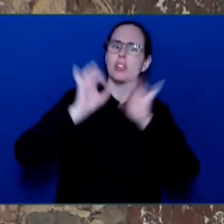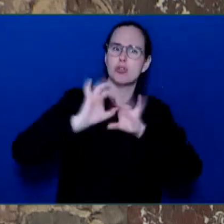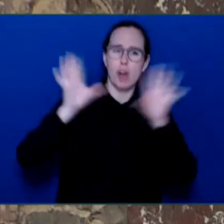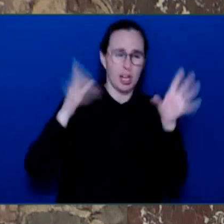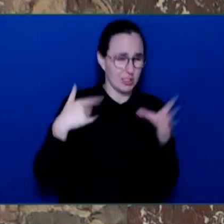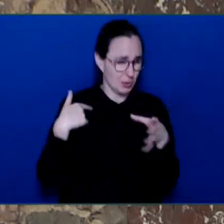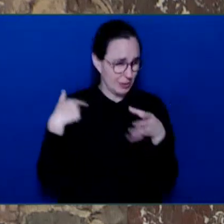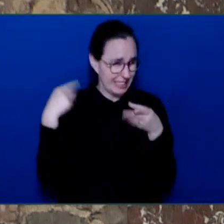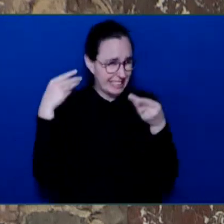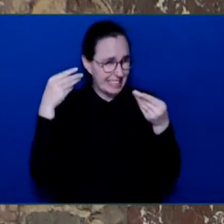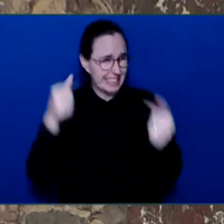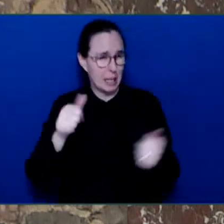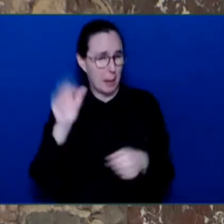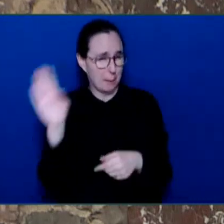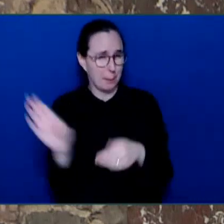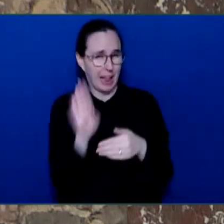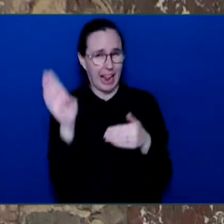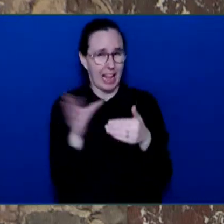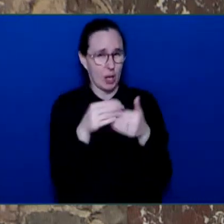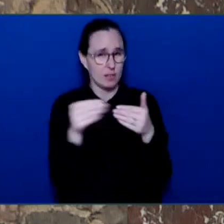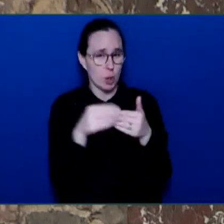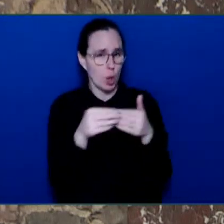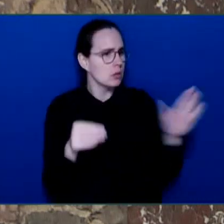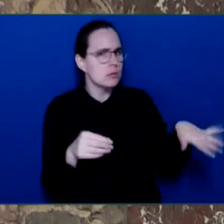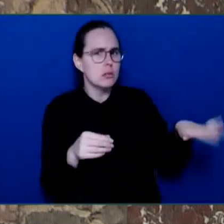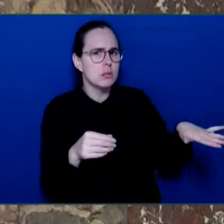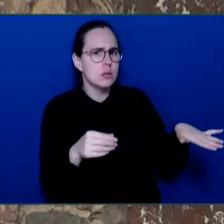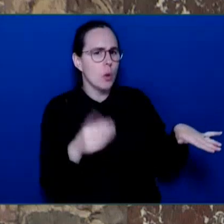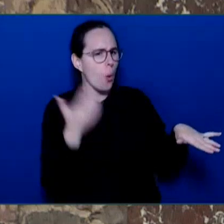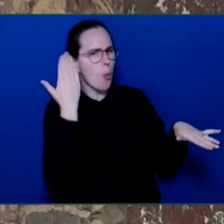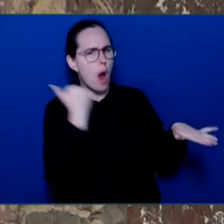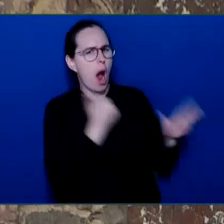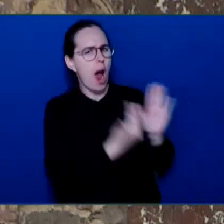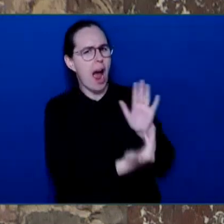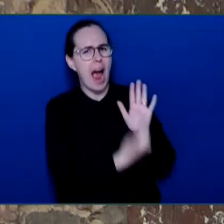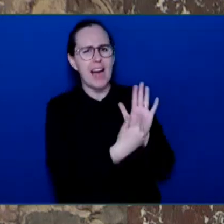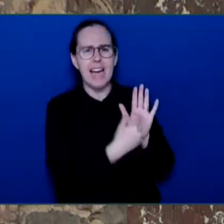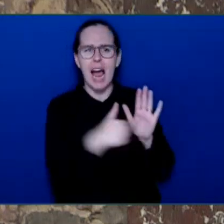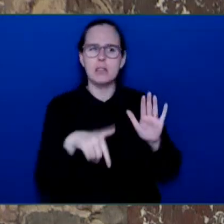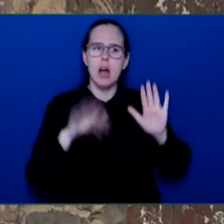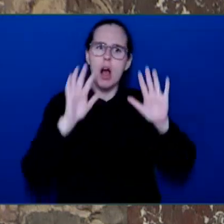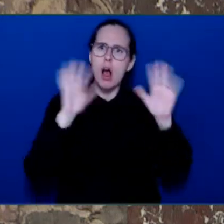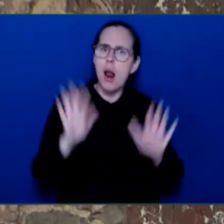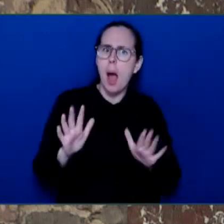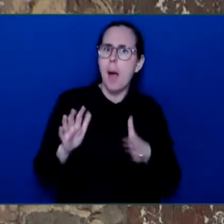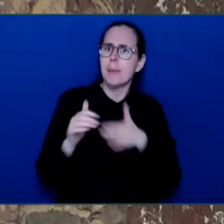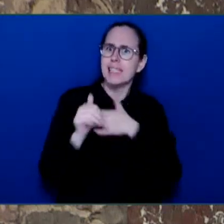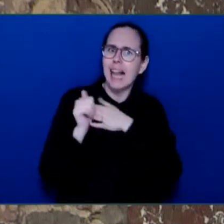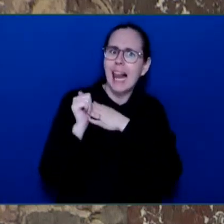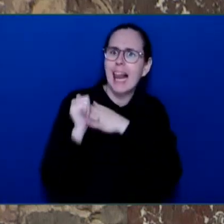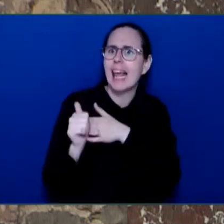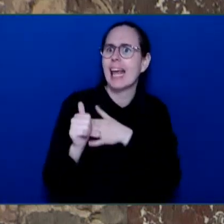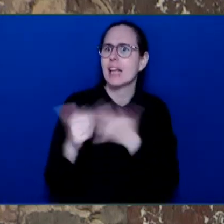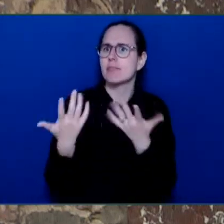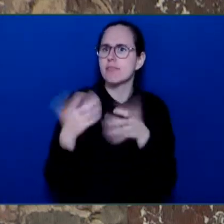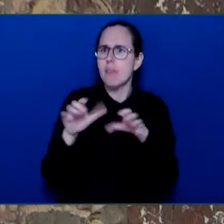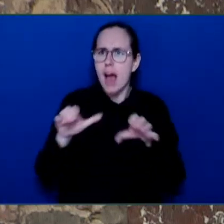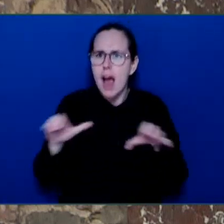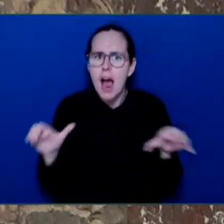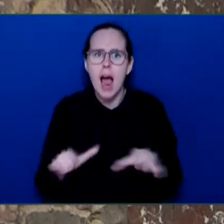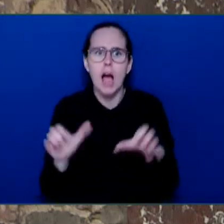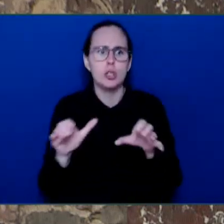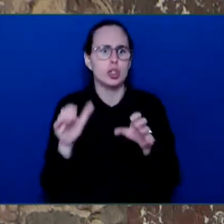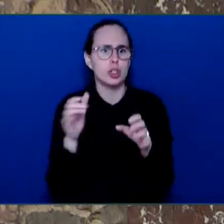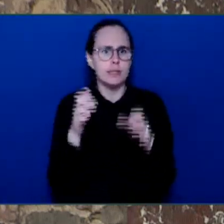position, why would you abandon our economic growth, and frankly, how can you justify your position on